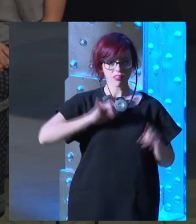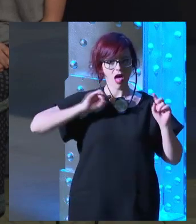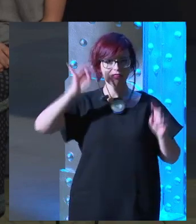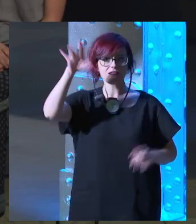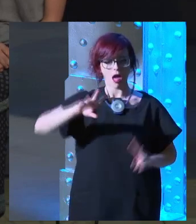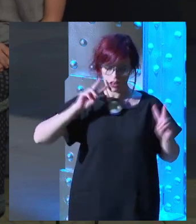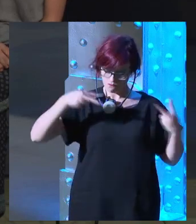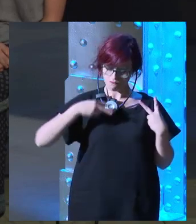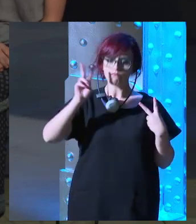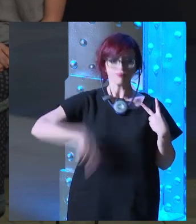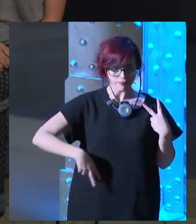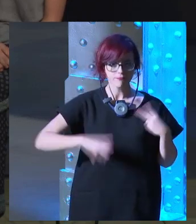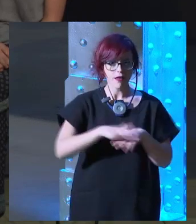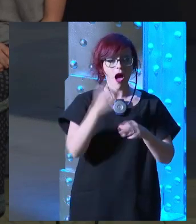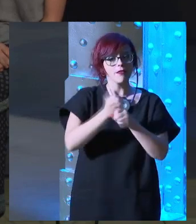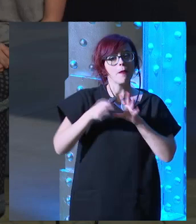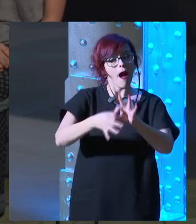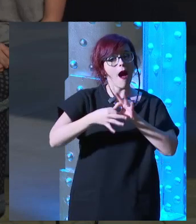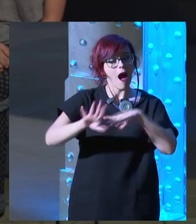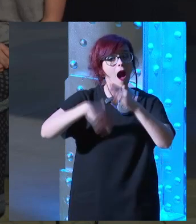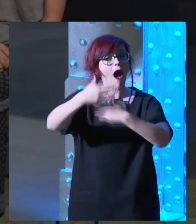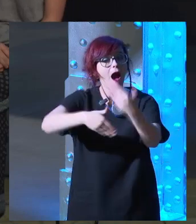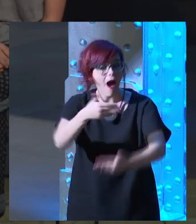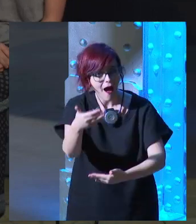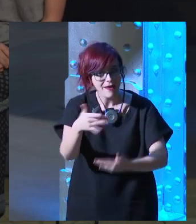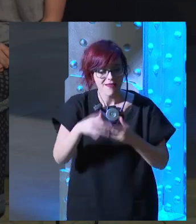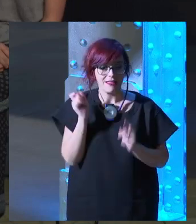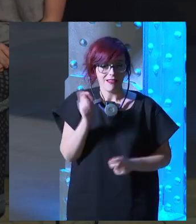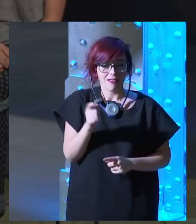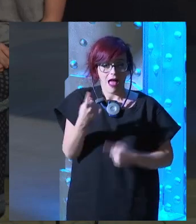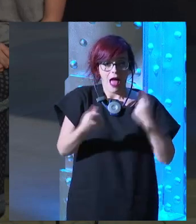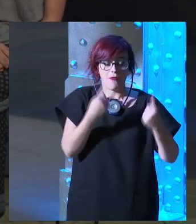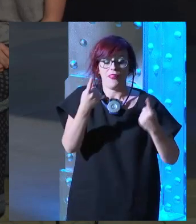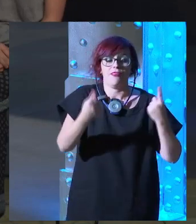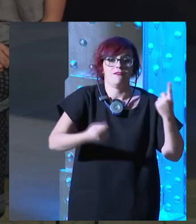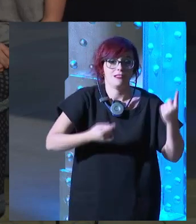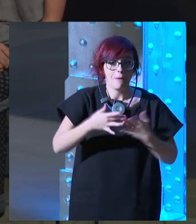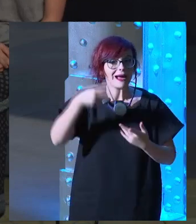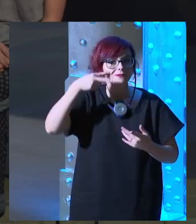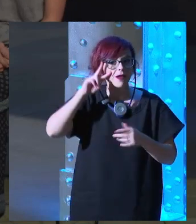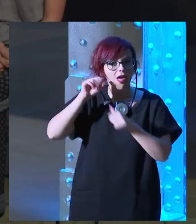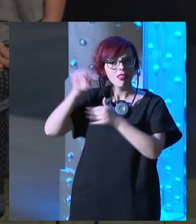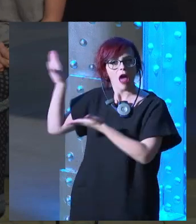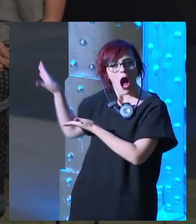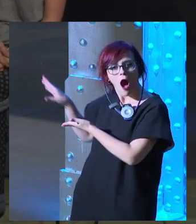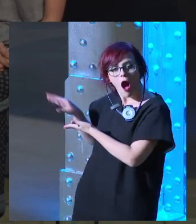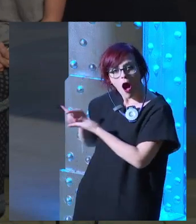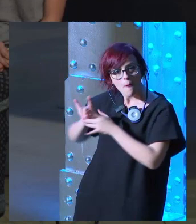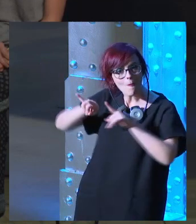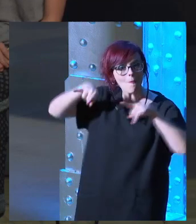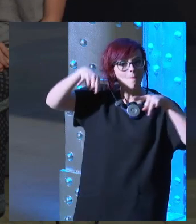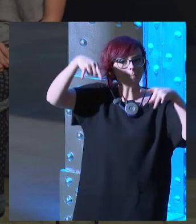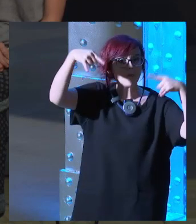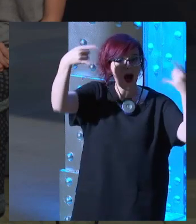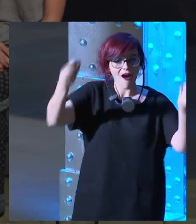many times, of your experiences, translated, changed, your emotions, also what you can